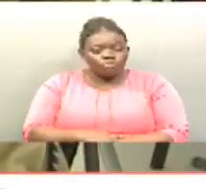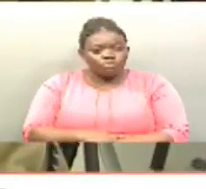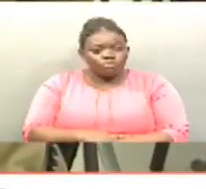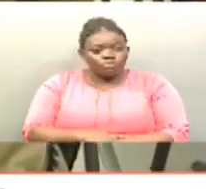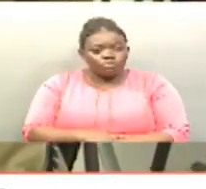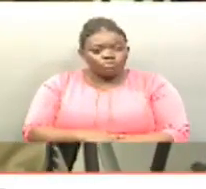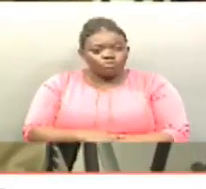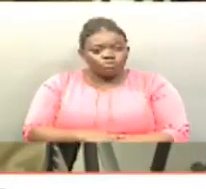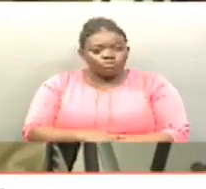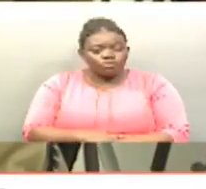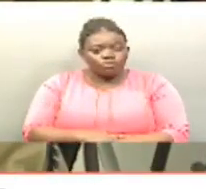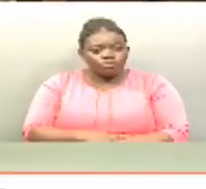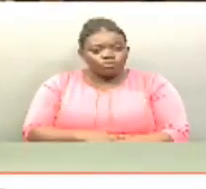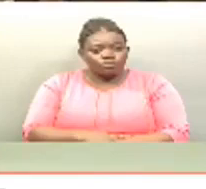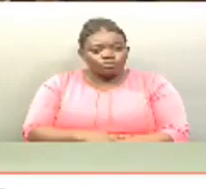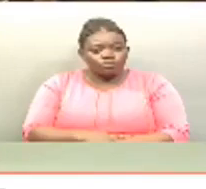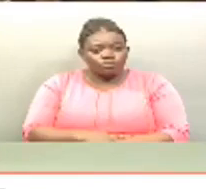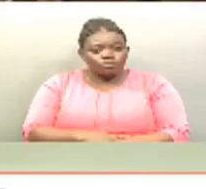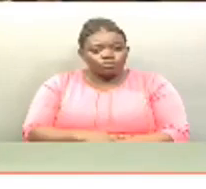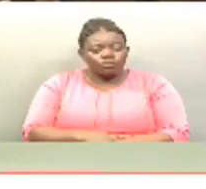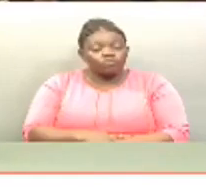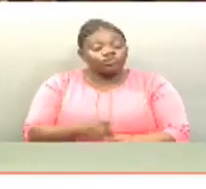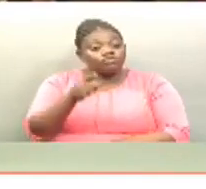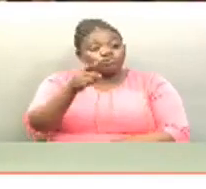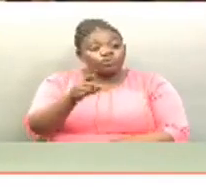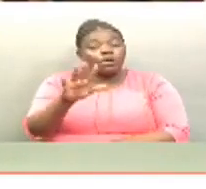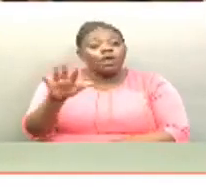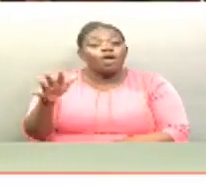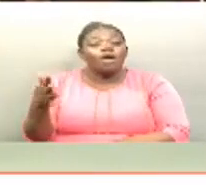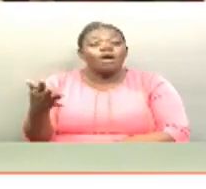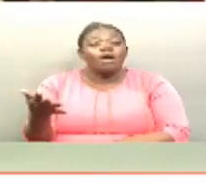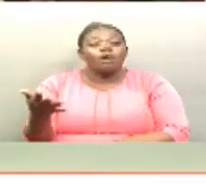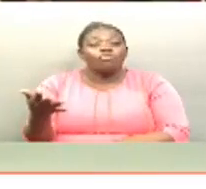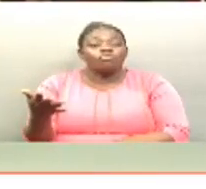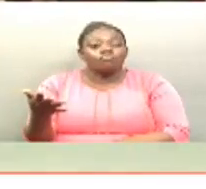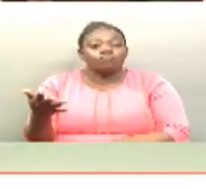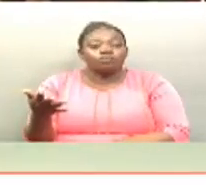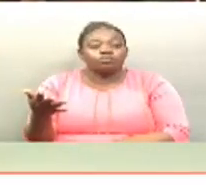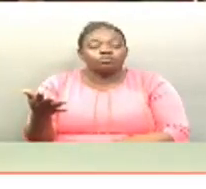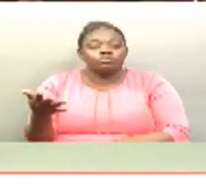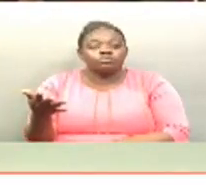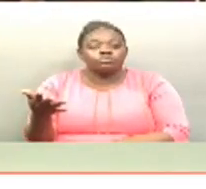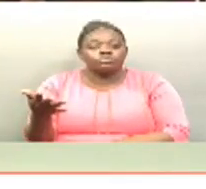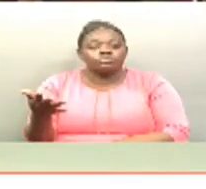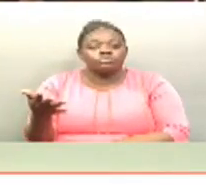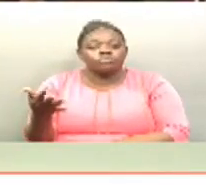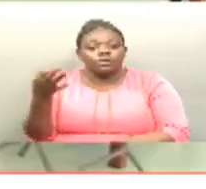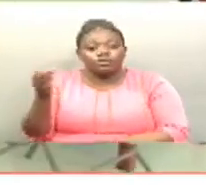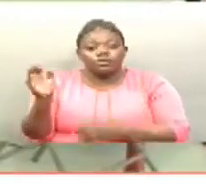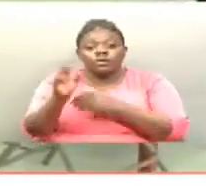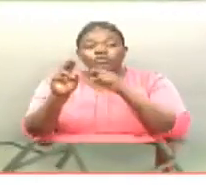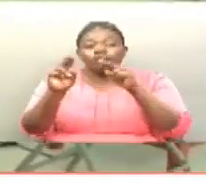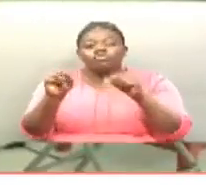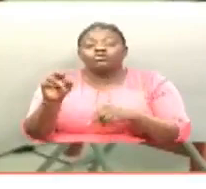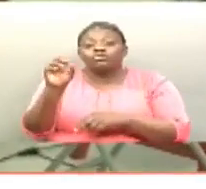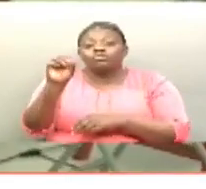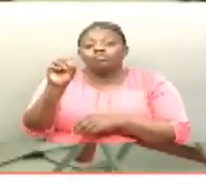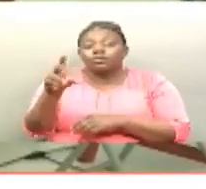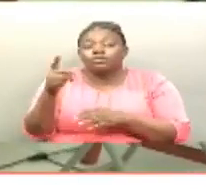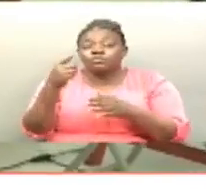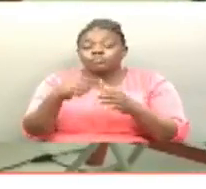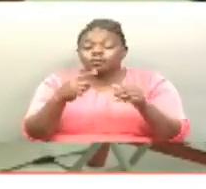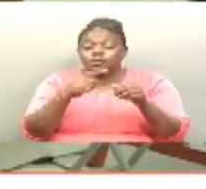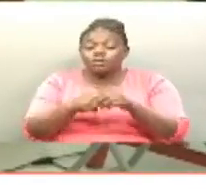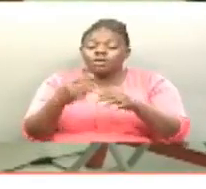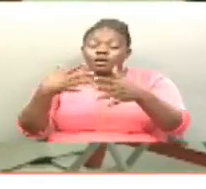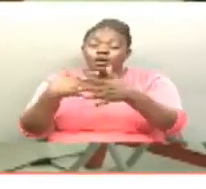Your line is misleading. How will my family be all right if the country is not all right? Abategeeza mu kiseera kino